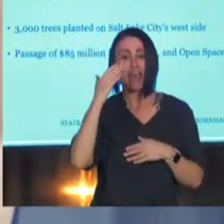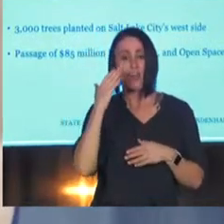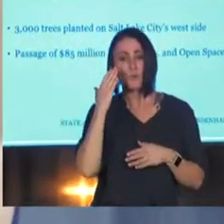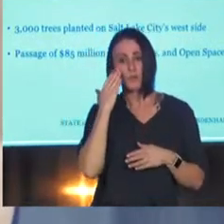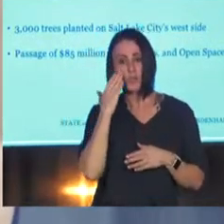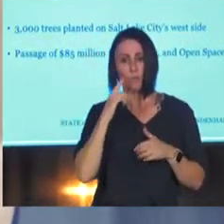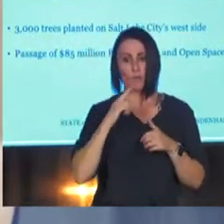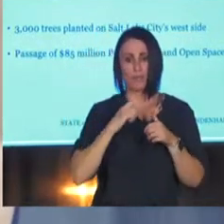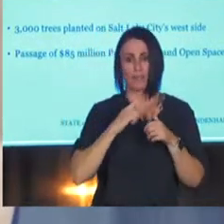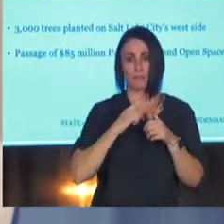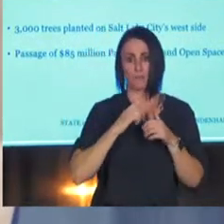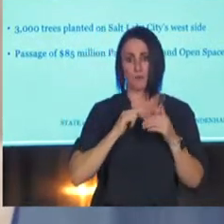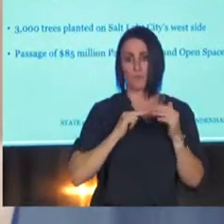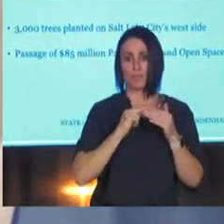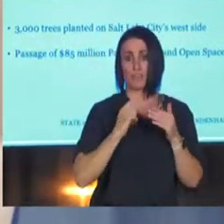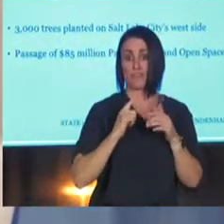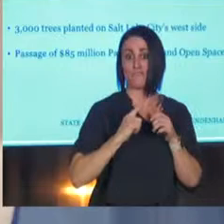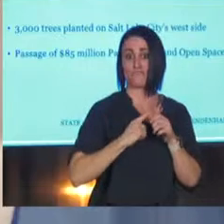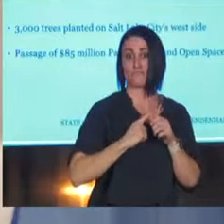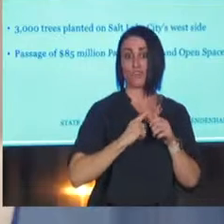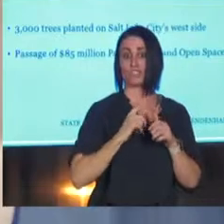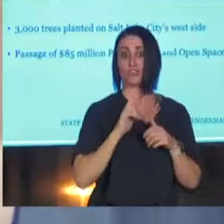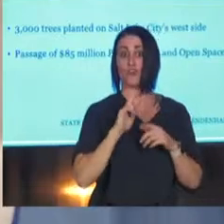regional park on our city's west side.